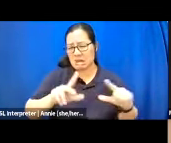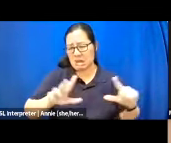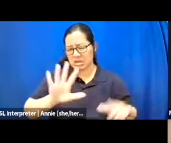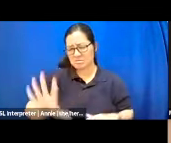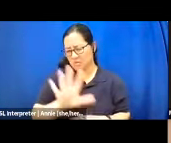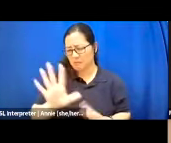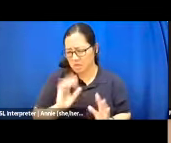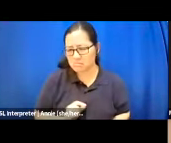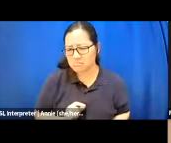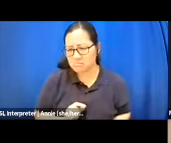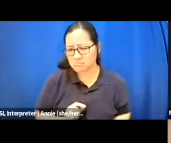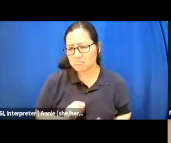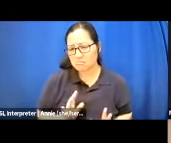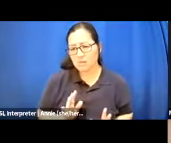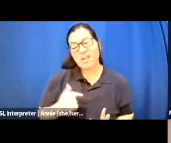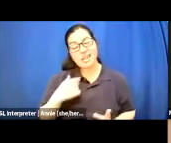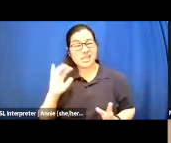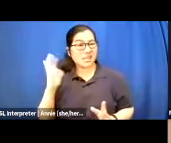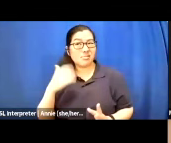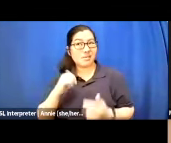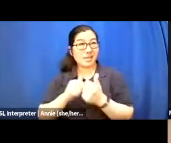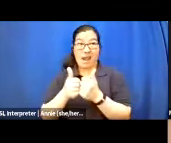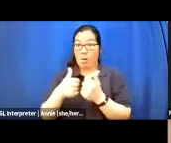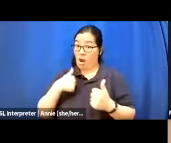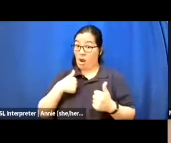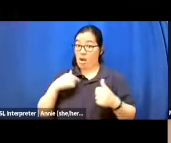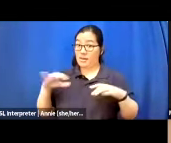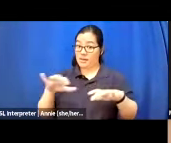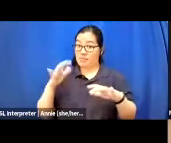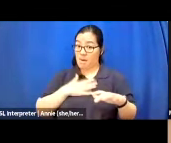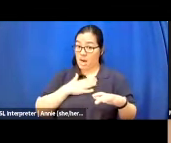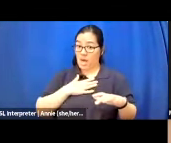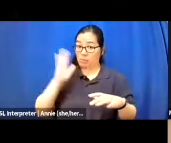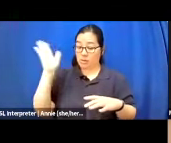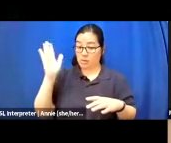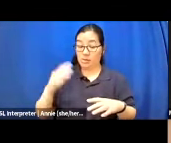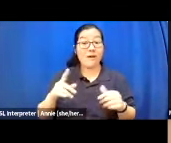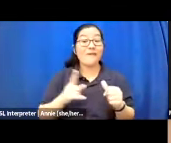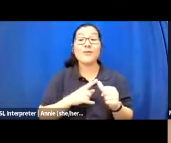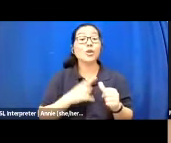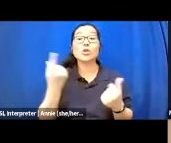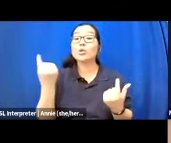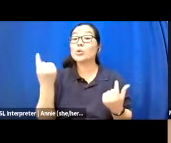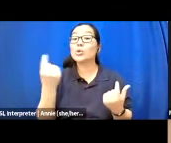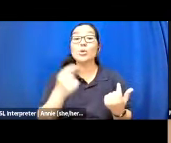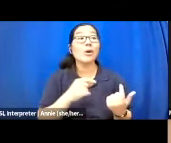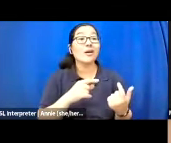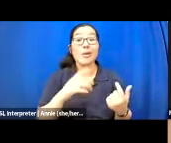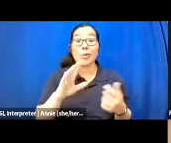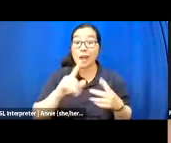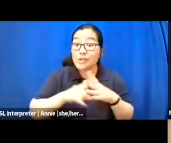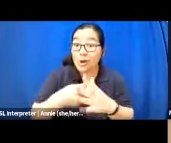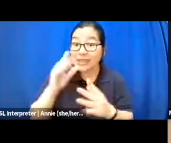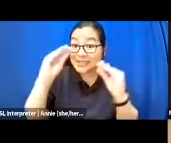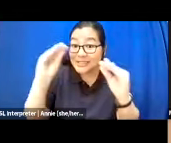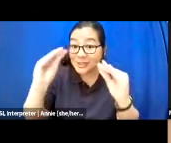At least that's how that works to me. That's how I did my presentation for the class. First was all text, and then in the second semester, I started adding pictures.